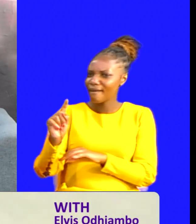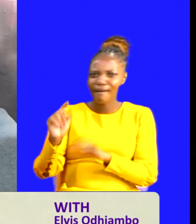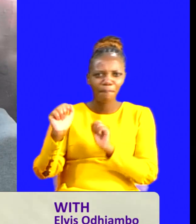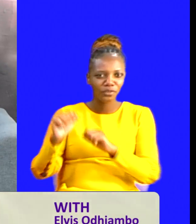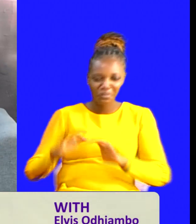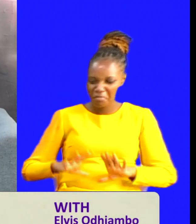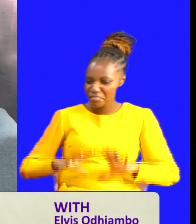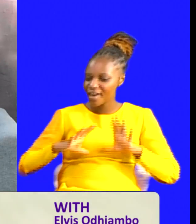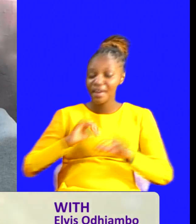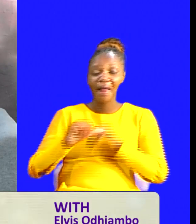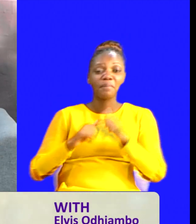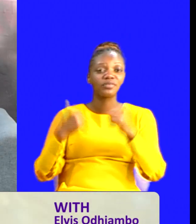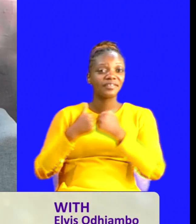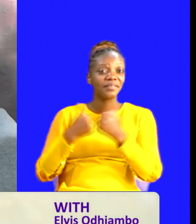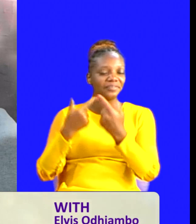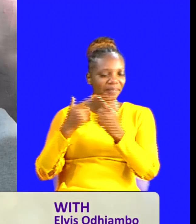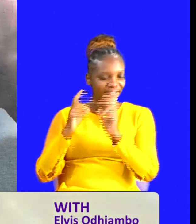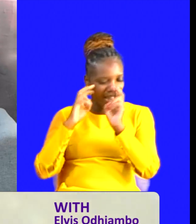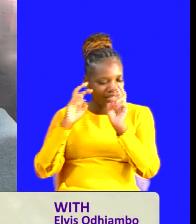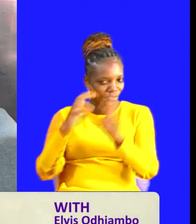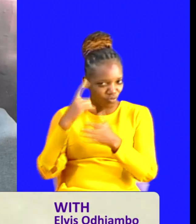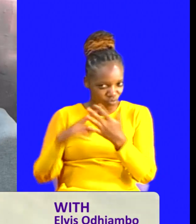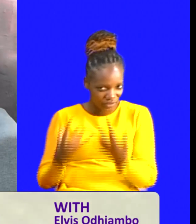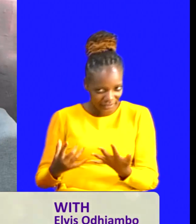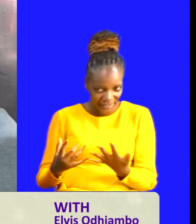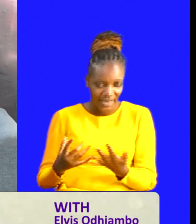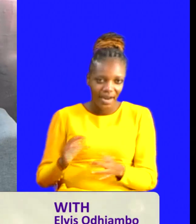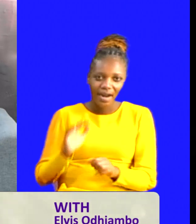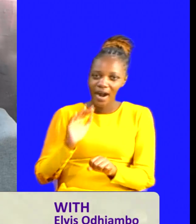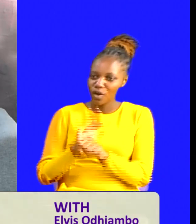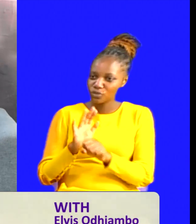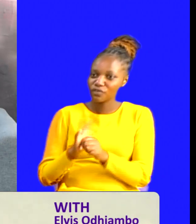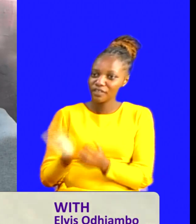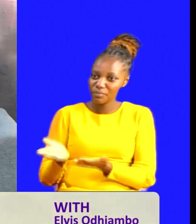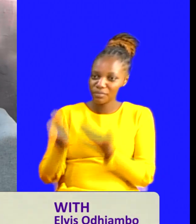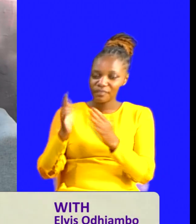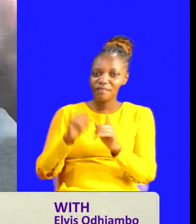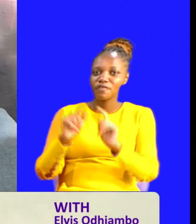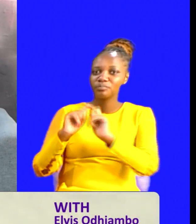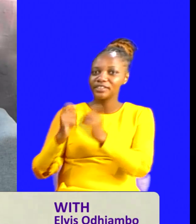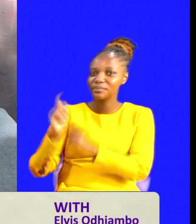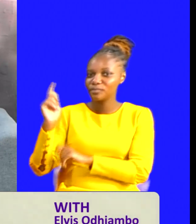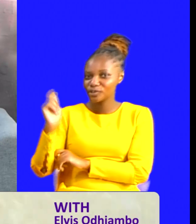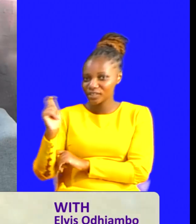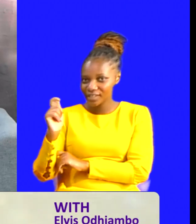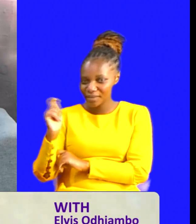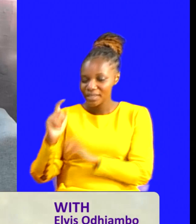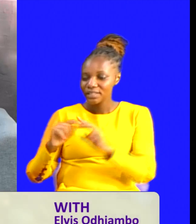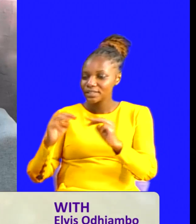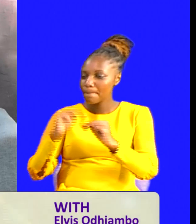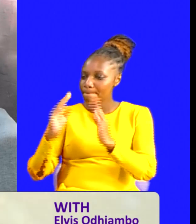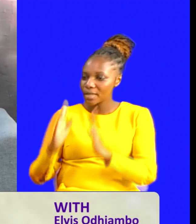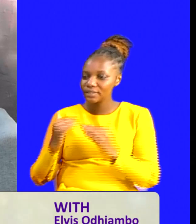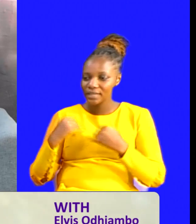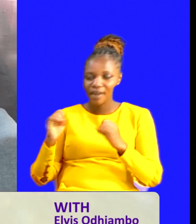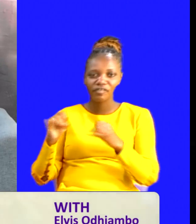about in the game. But I really see there's a lot of improvement from the Tottenham squad. The manager has come in with